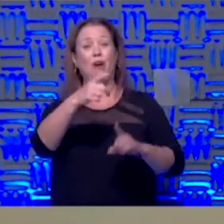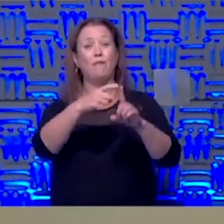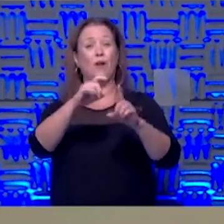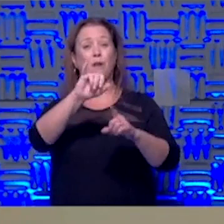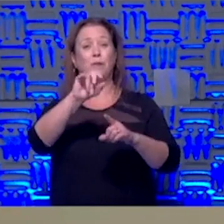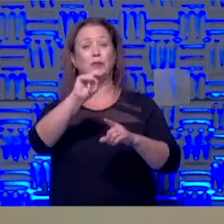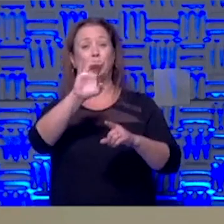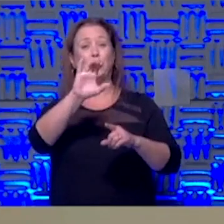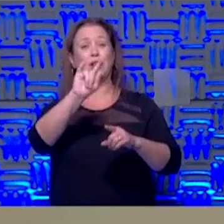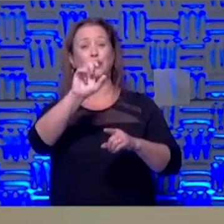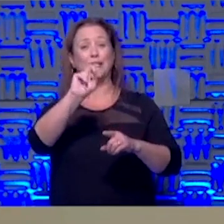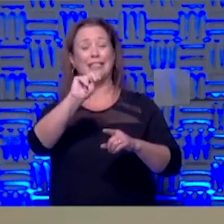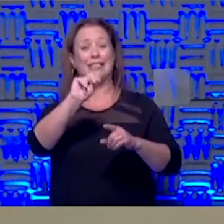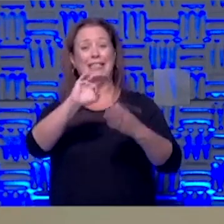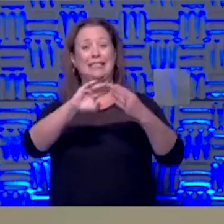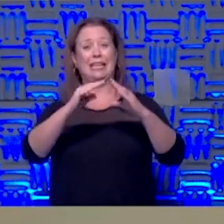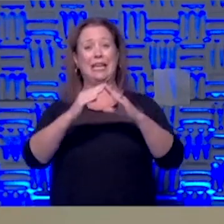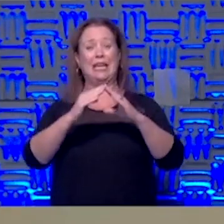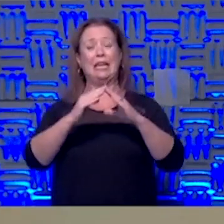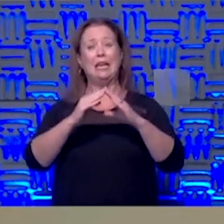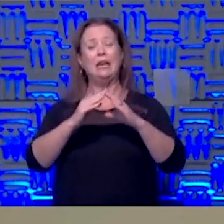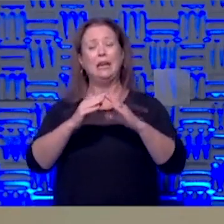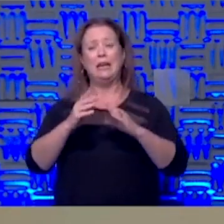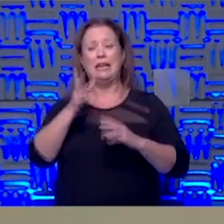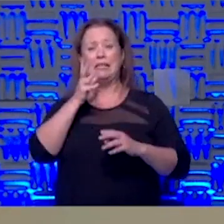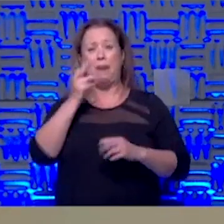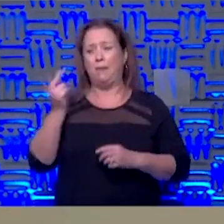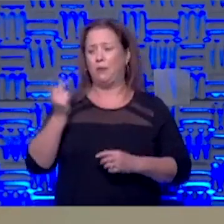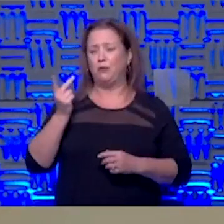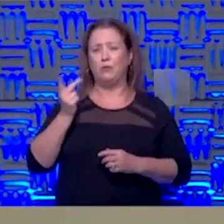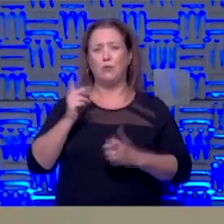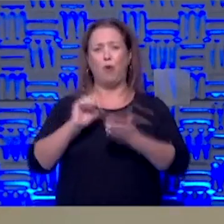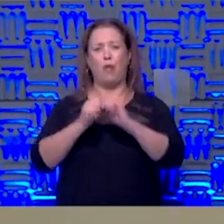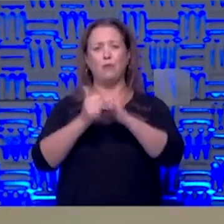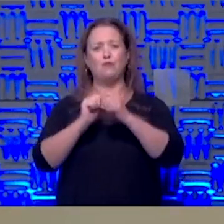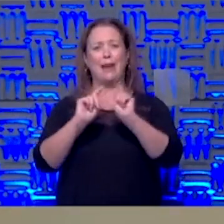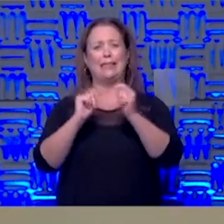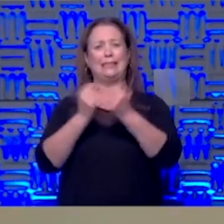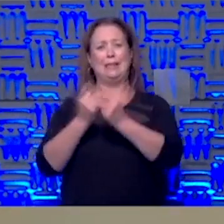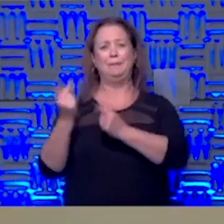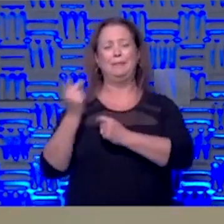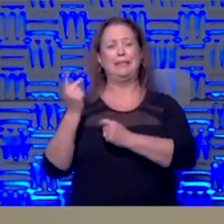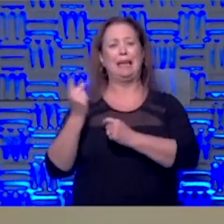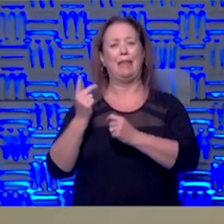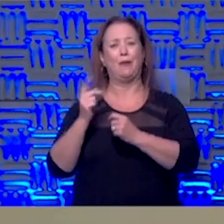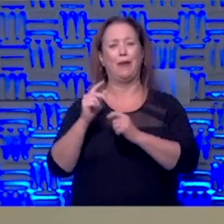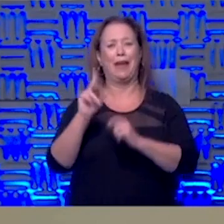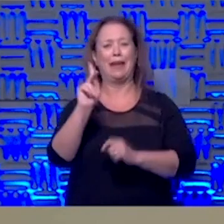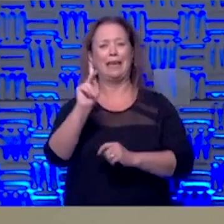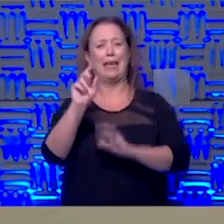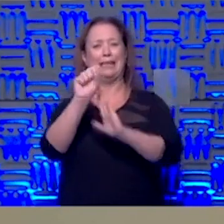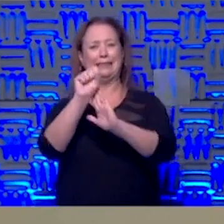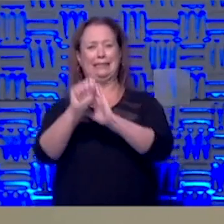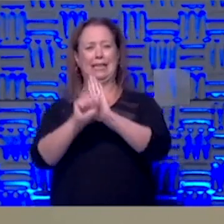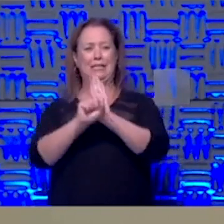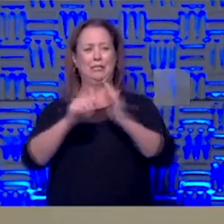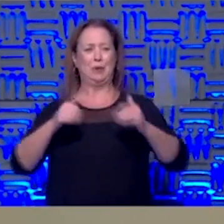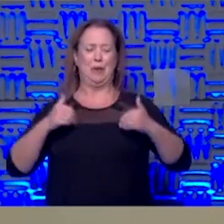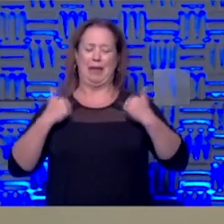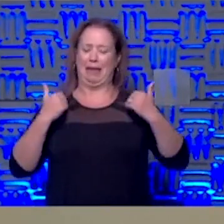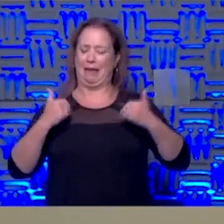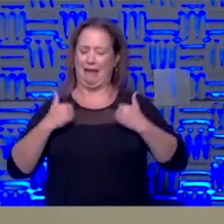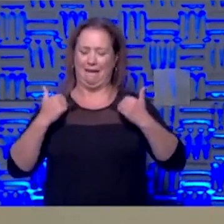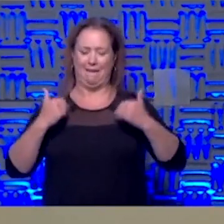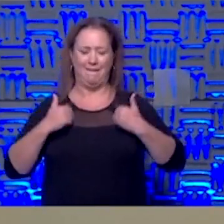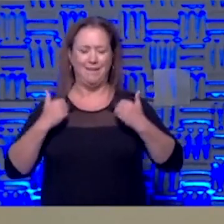his mom and I were teammates at K-State on the track team. So we've got a lot of young talent. We